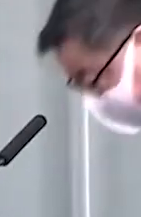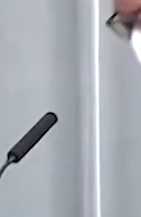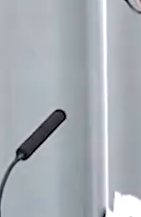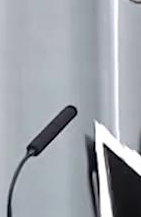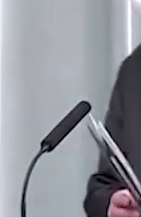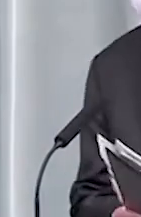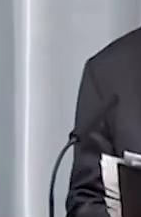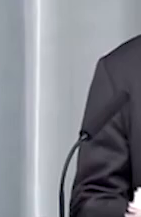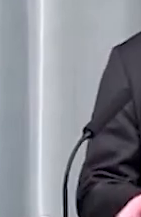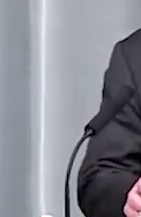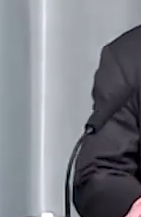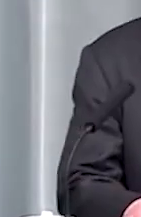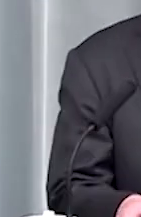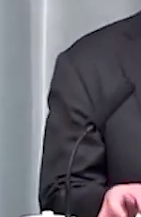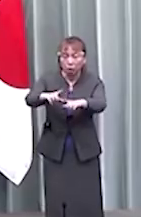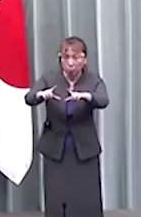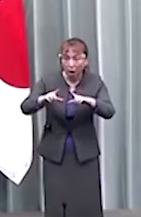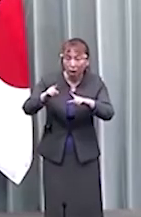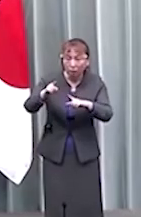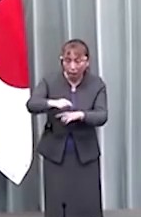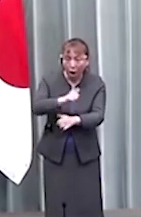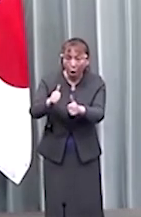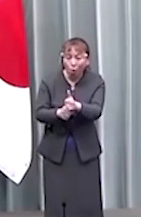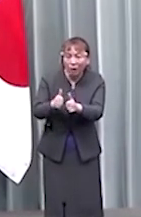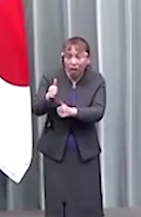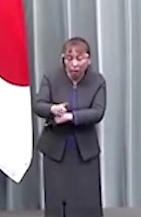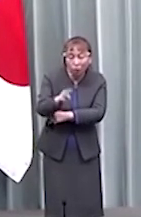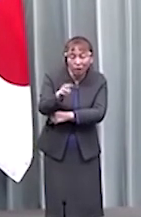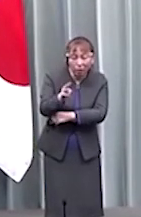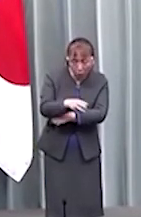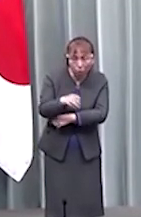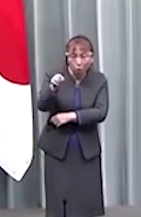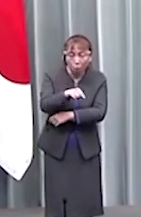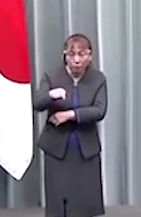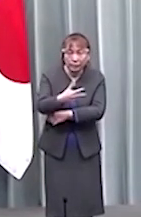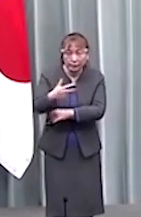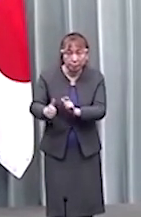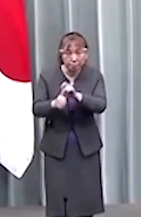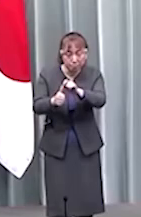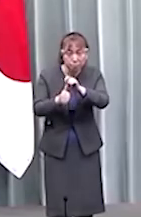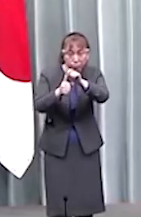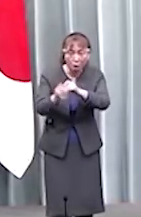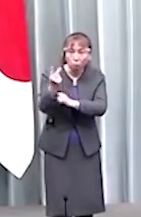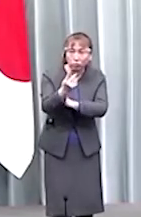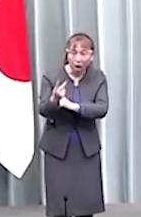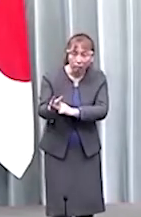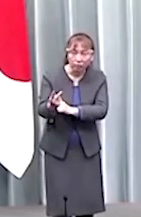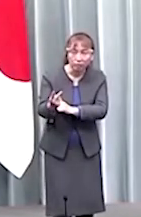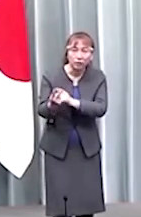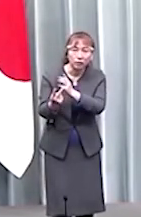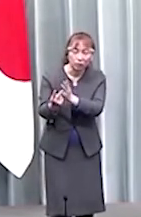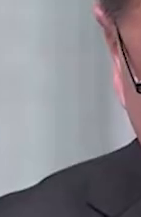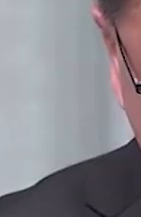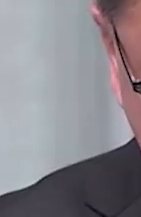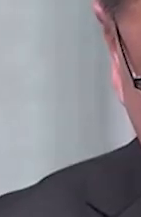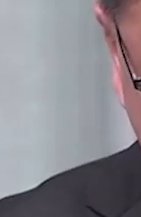Japan's government spokesperson says Japan's defense minister Nobuo Kishi agreed to launch a military hotline with China this year, citing recent talks between